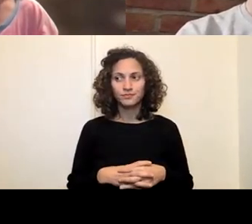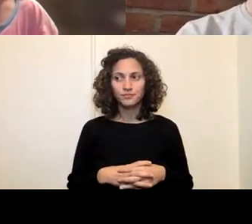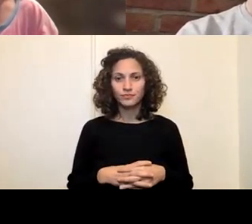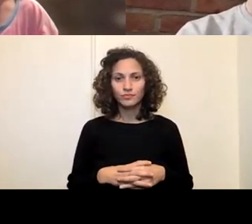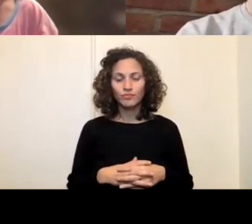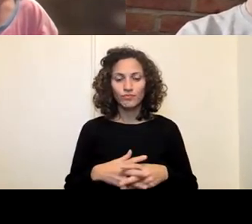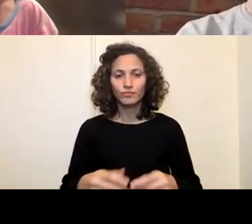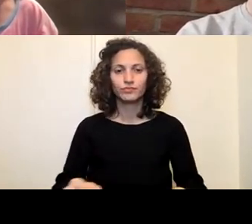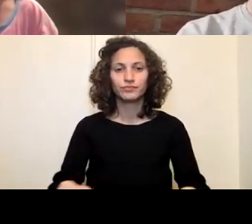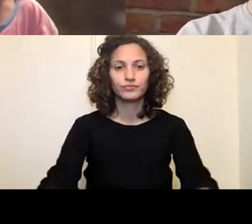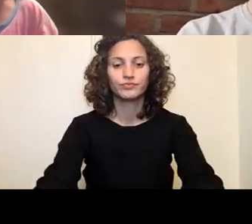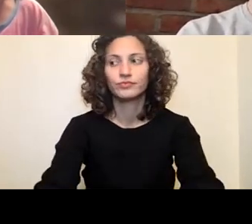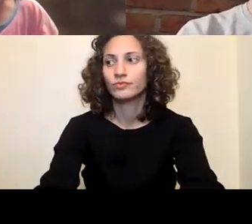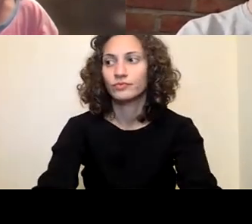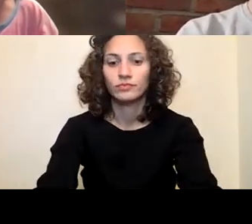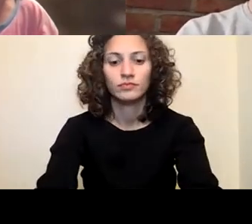Or we can.